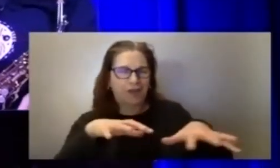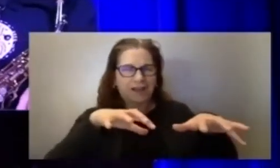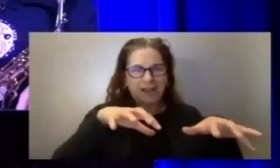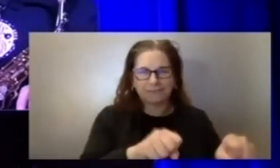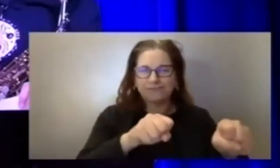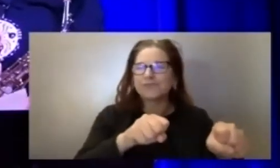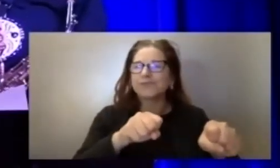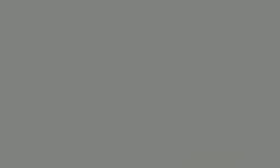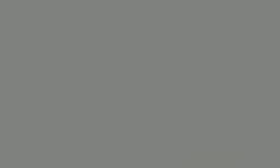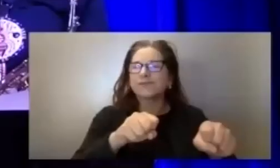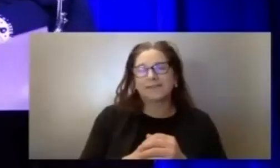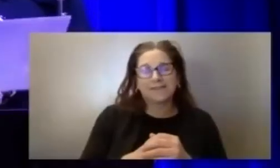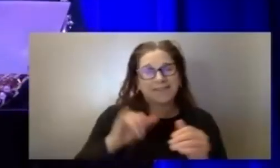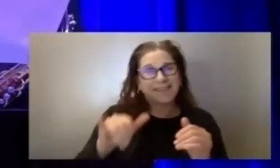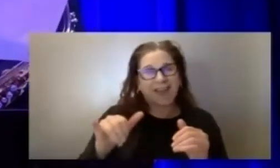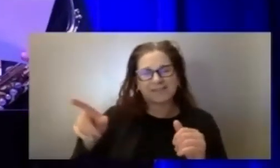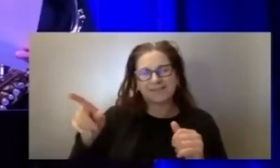raided.